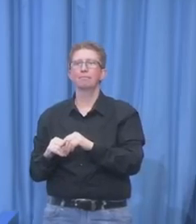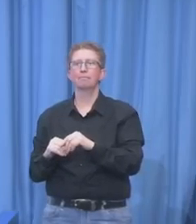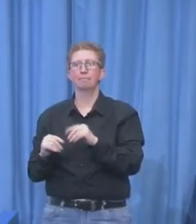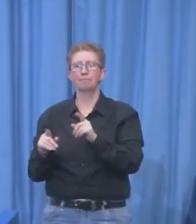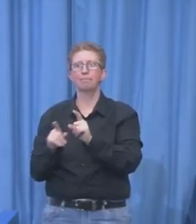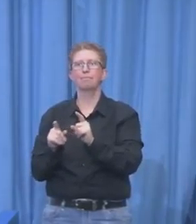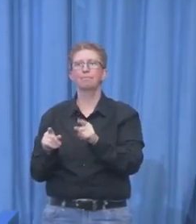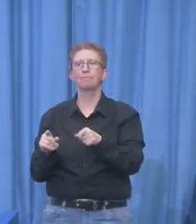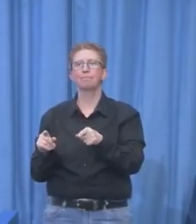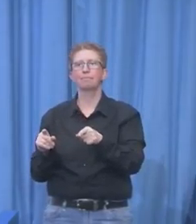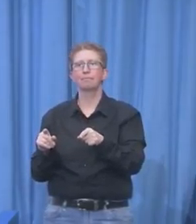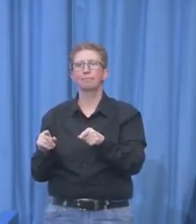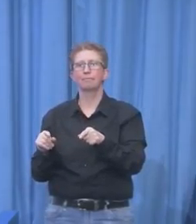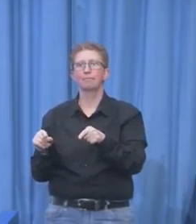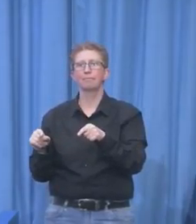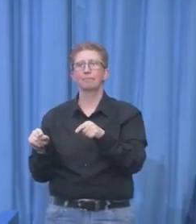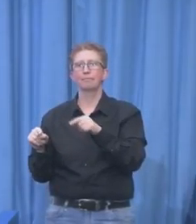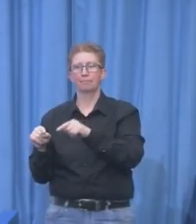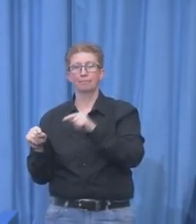it's a little bit different because...